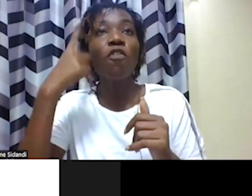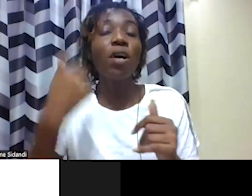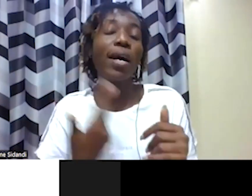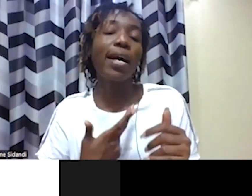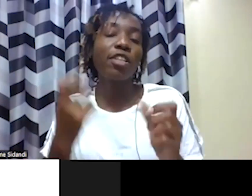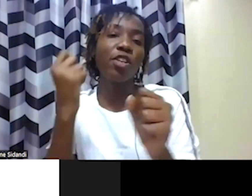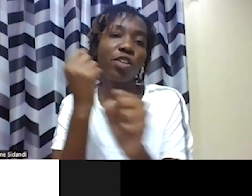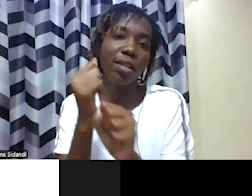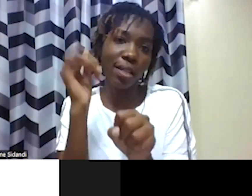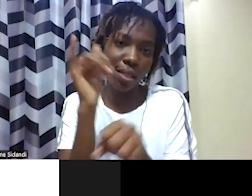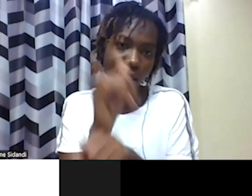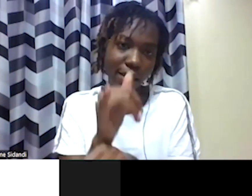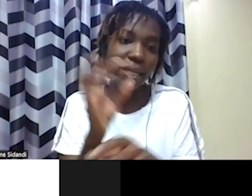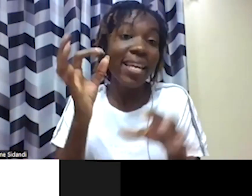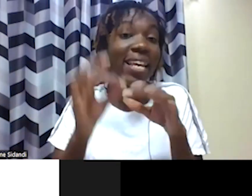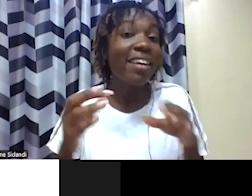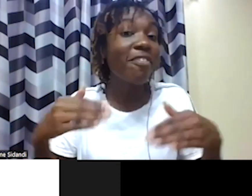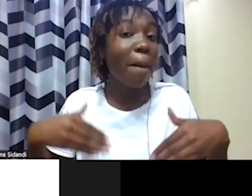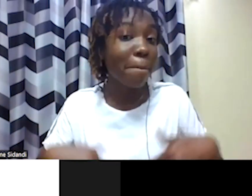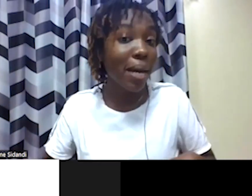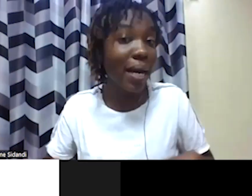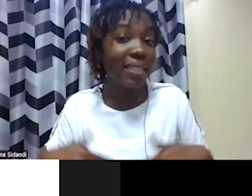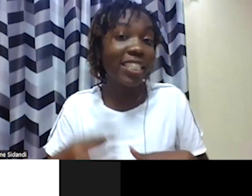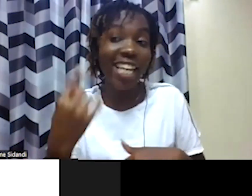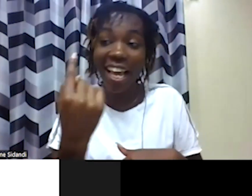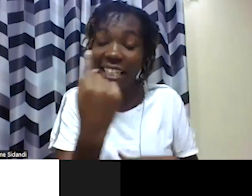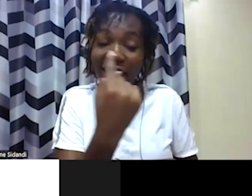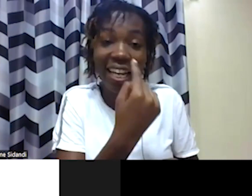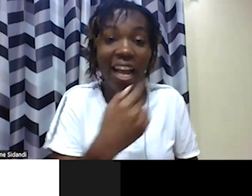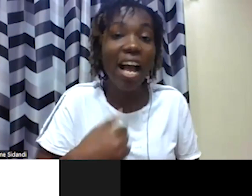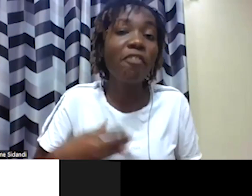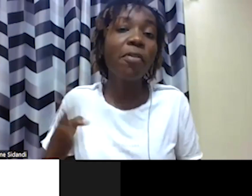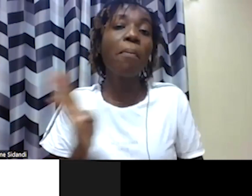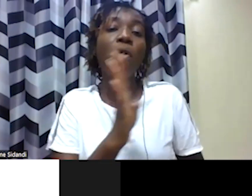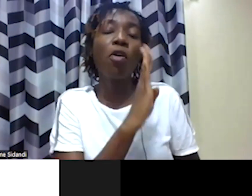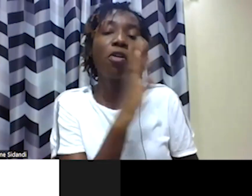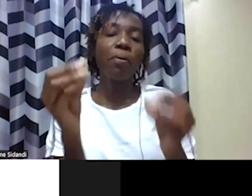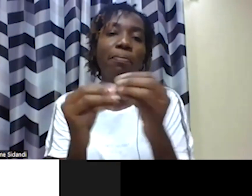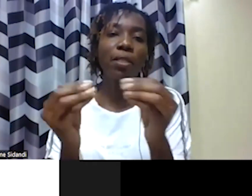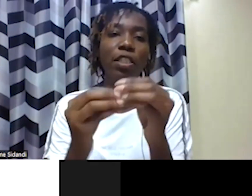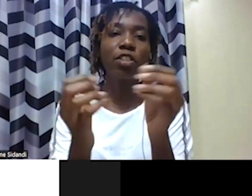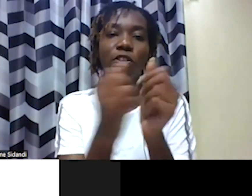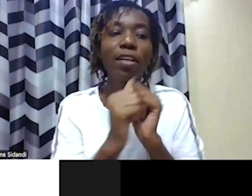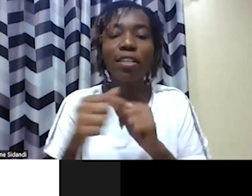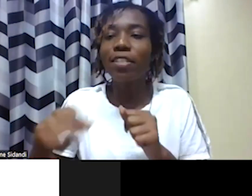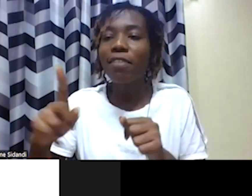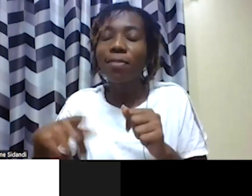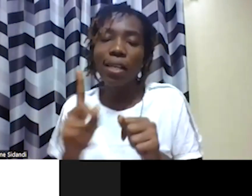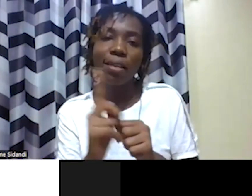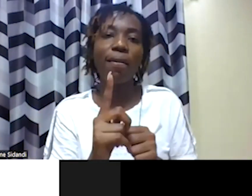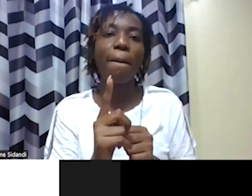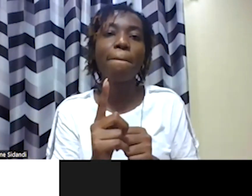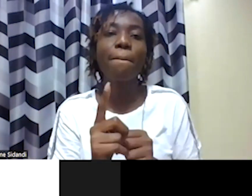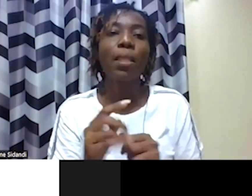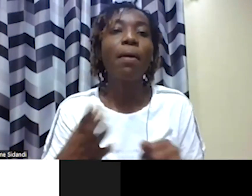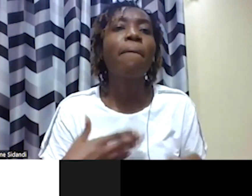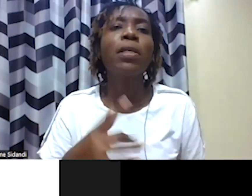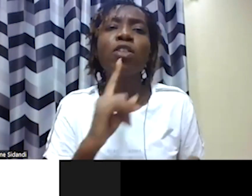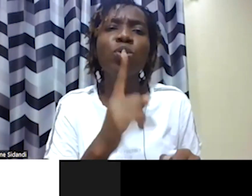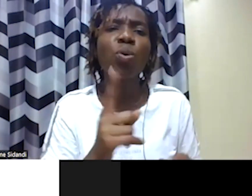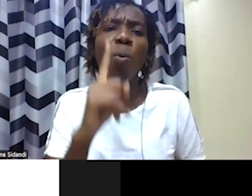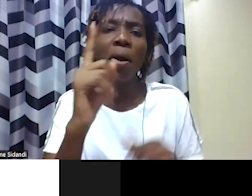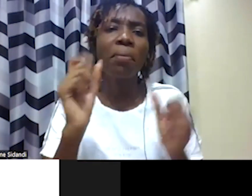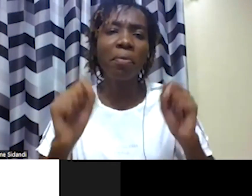that, if these monkeys, each one of them had a board meeting with themselves, I'm sure one would have gone up